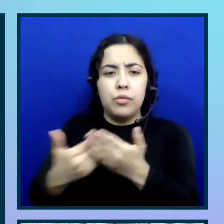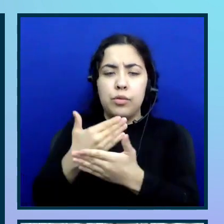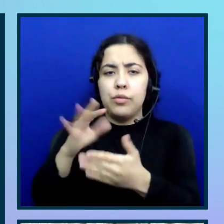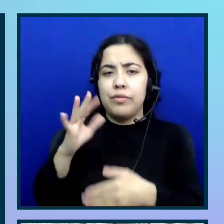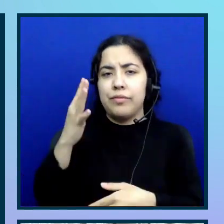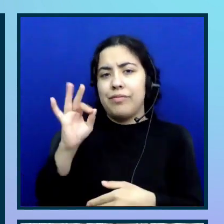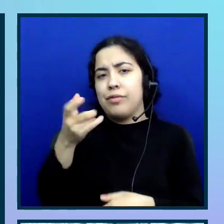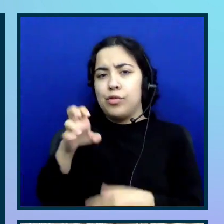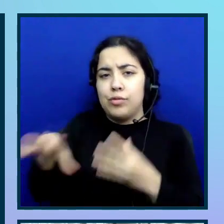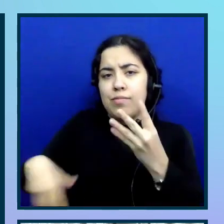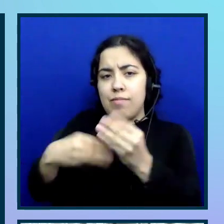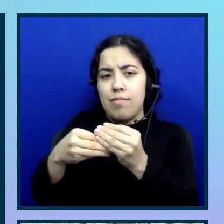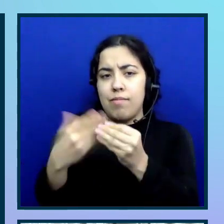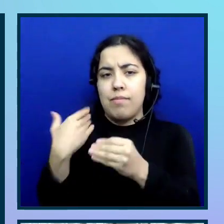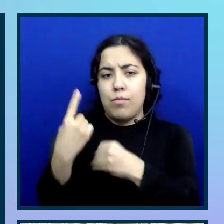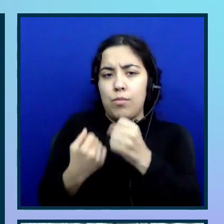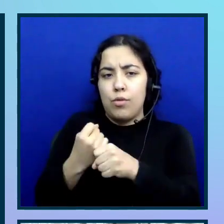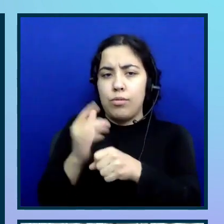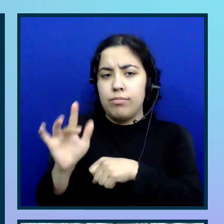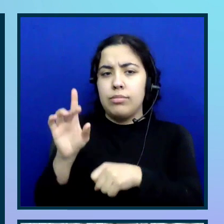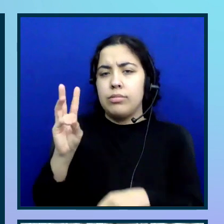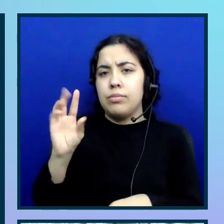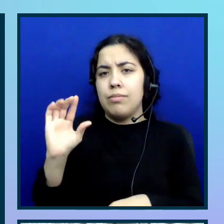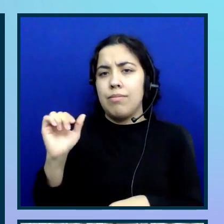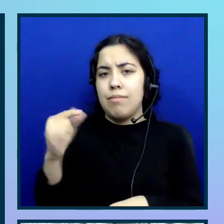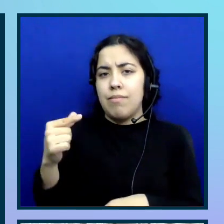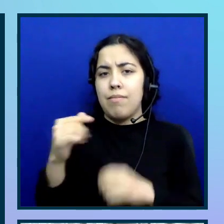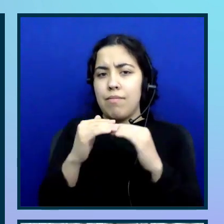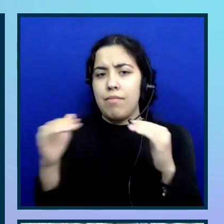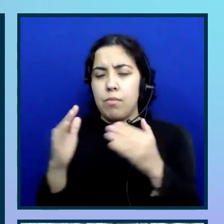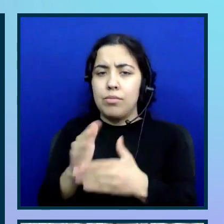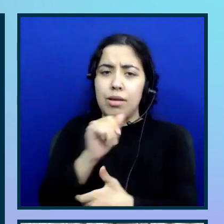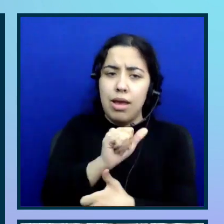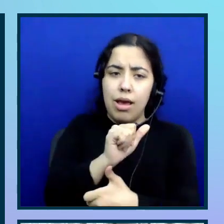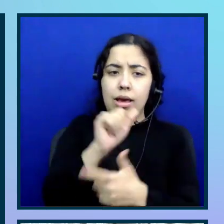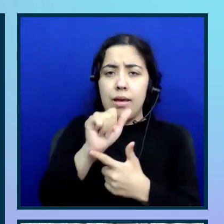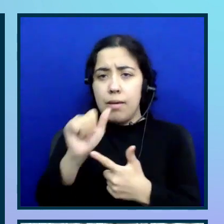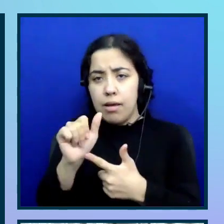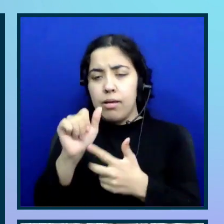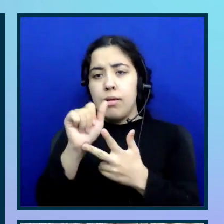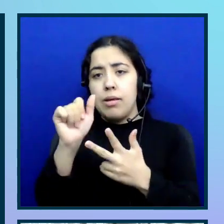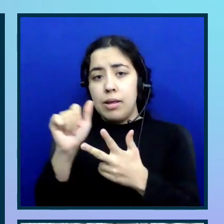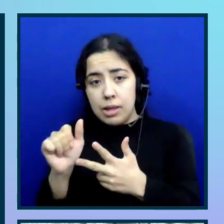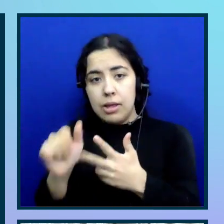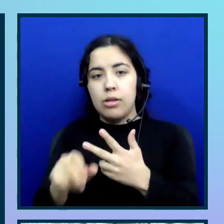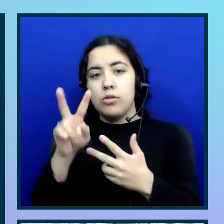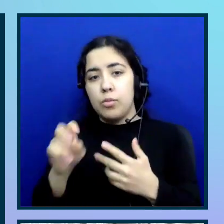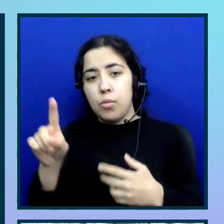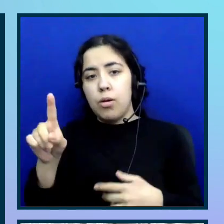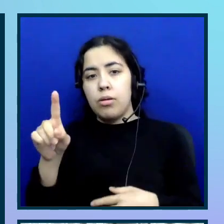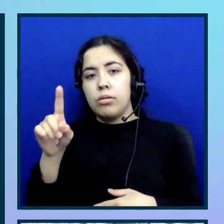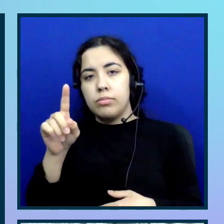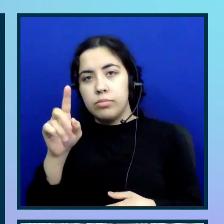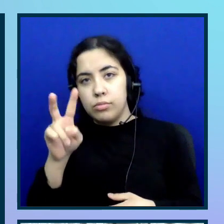of where you can select a WCAG level of between A or AAA or 2.1 to 2.0 in order to